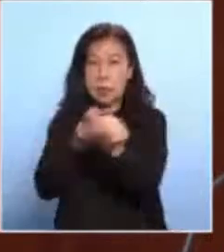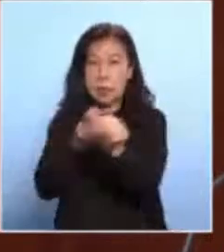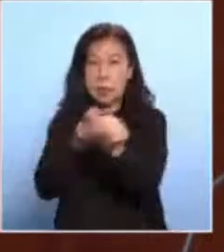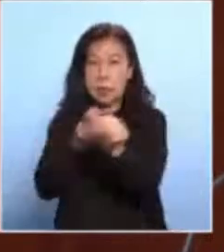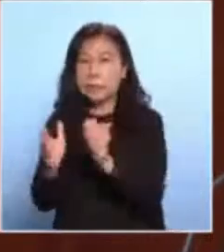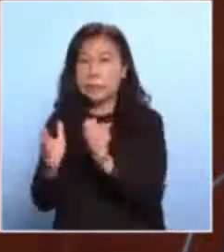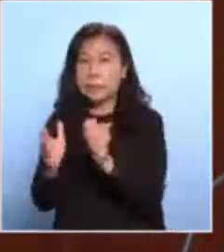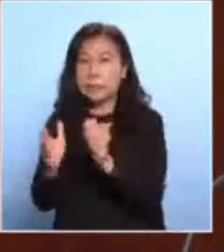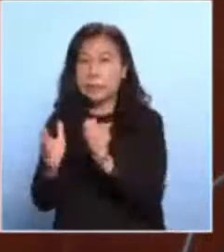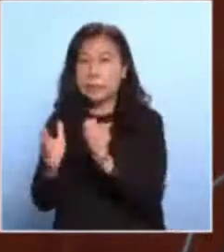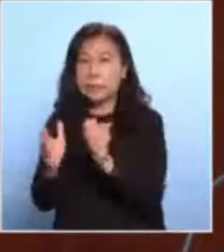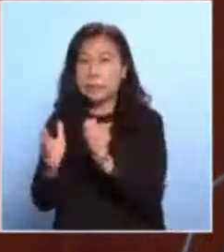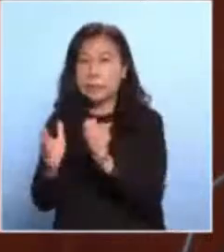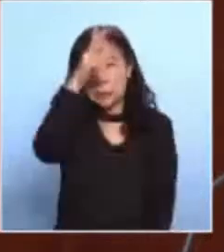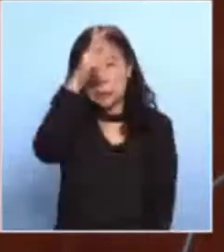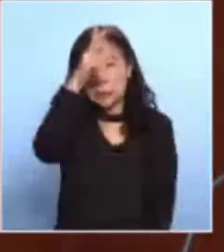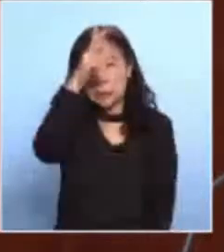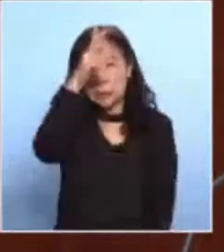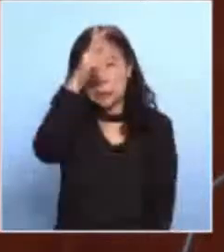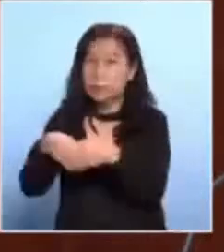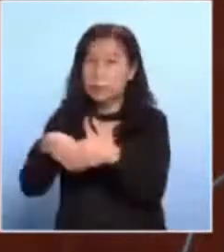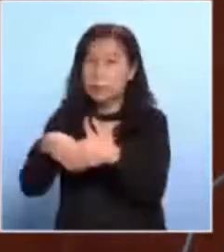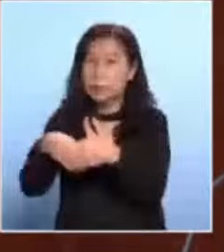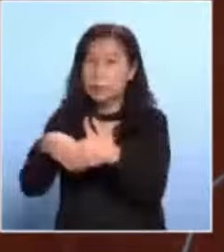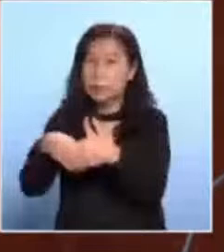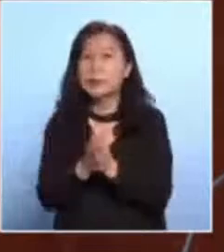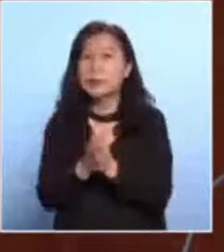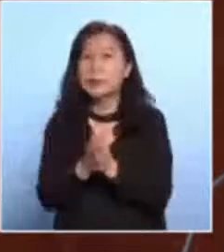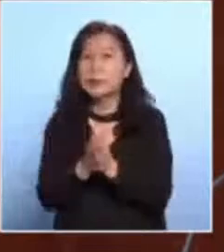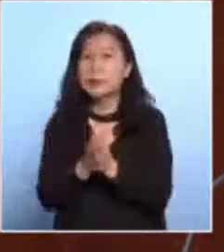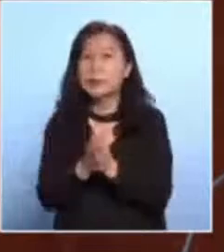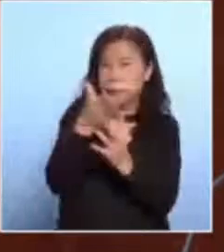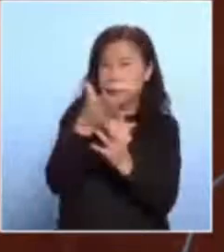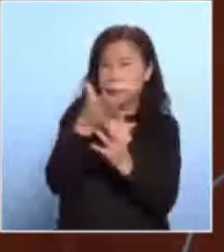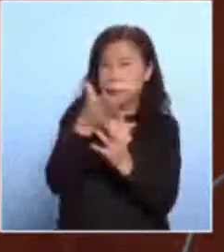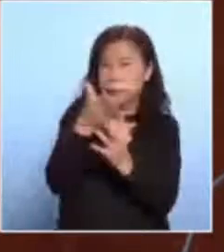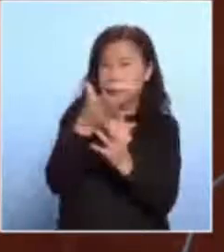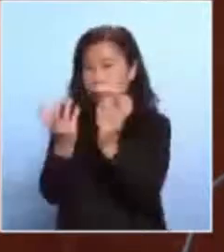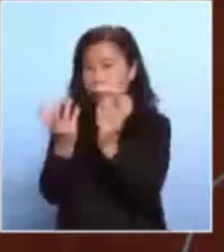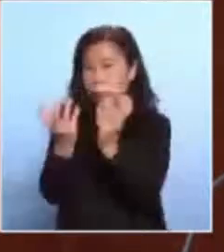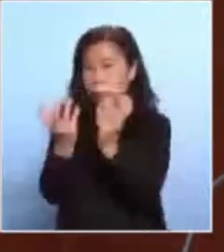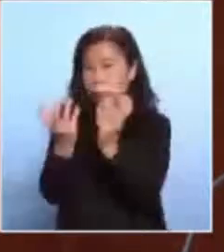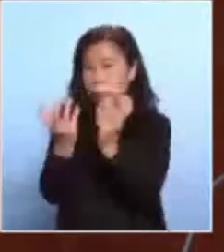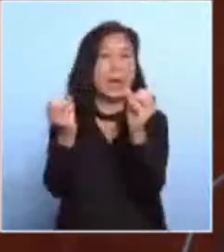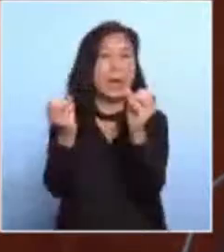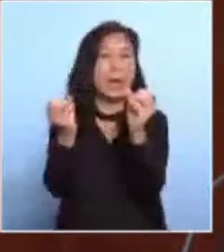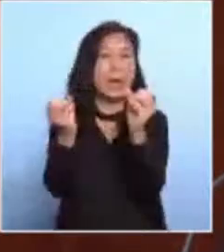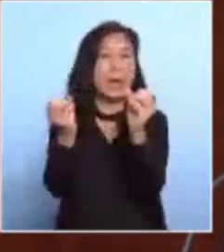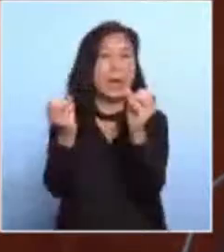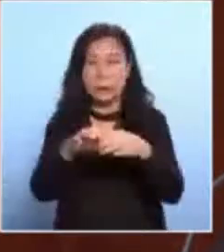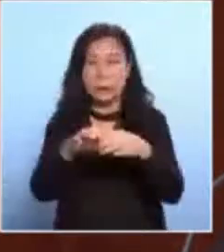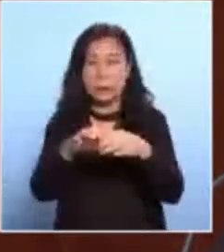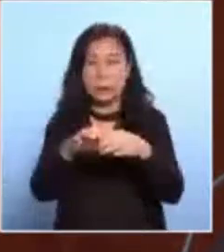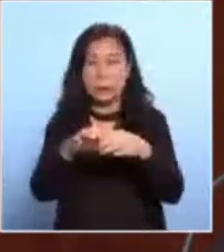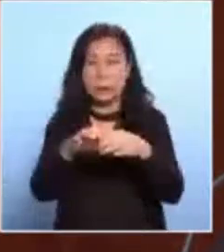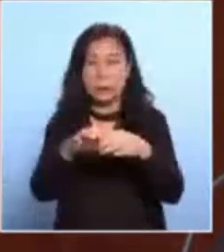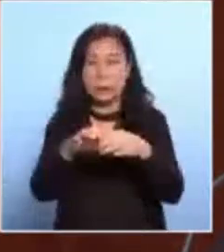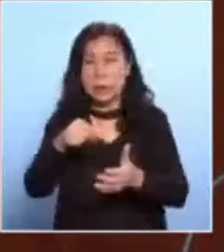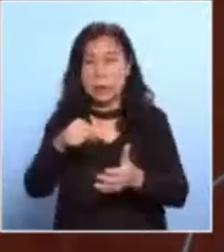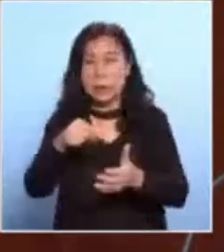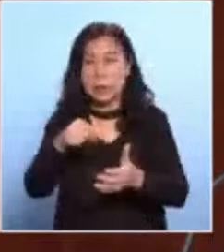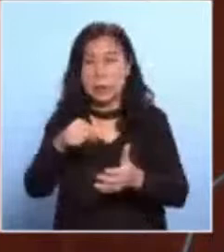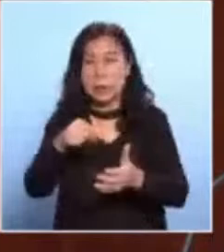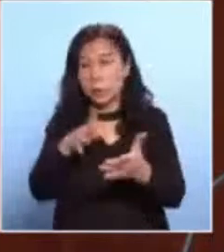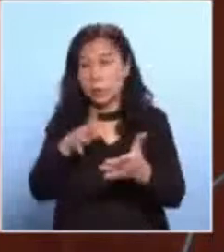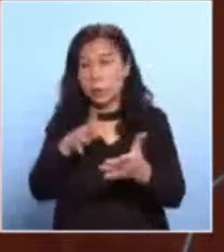take the lead in discussing with stakeholders to plan for the introduction of regulatory arrangements for local patent agent